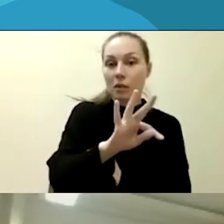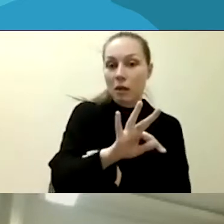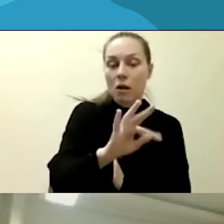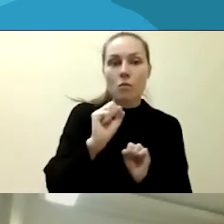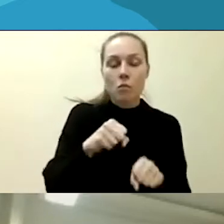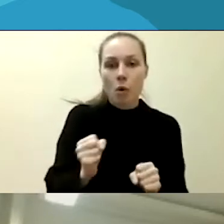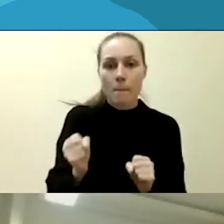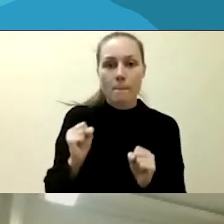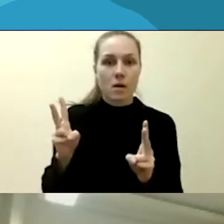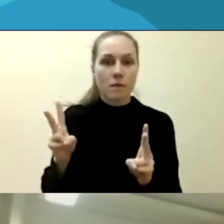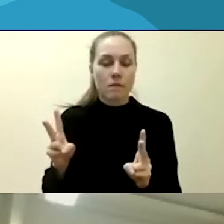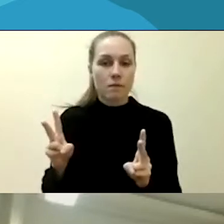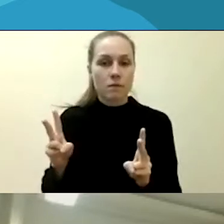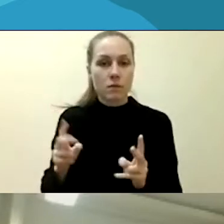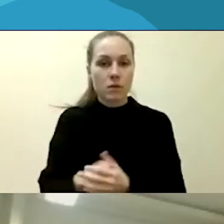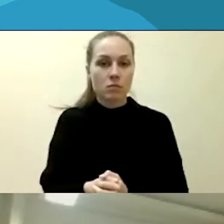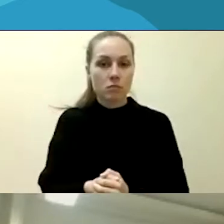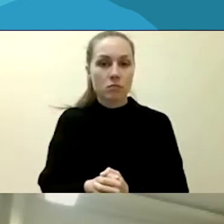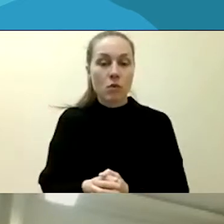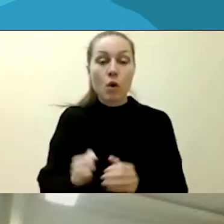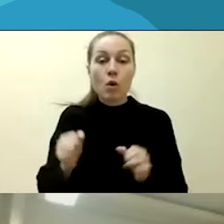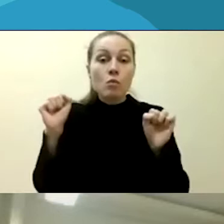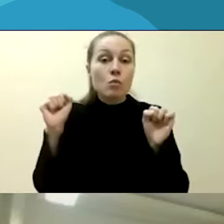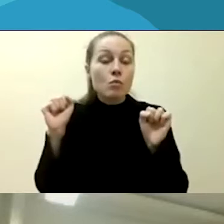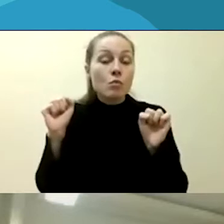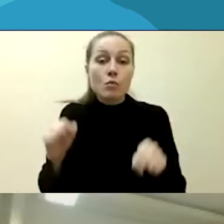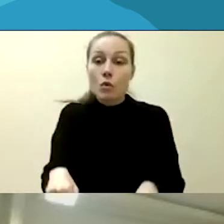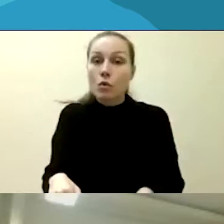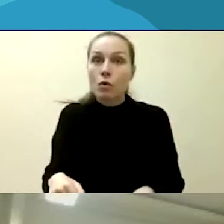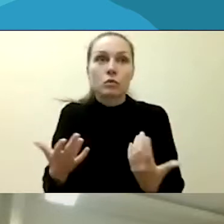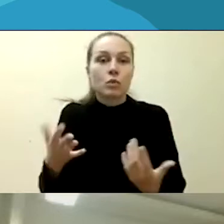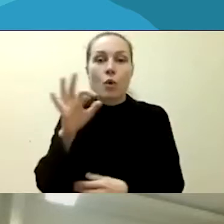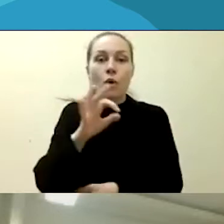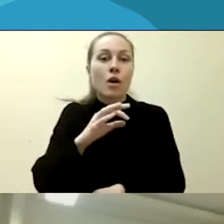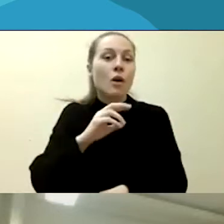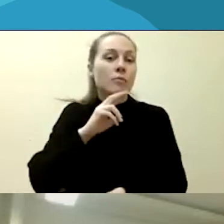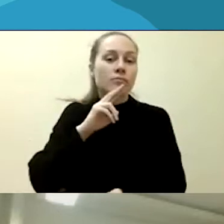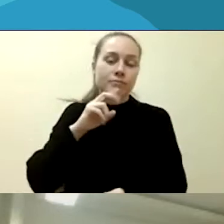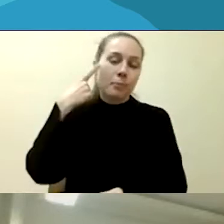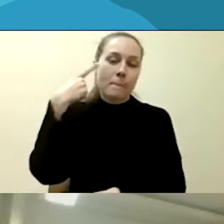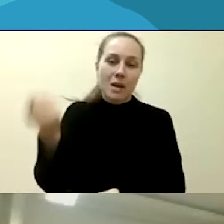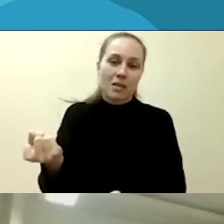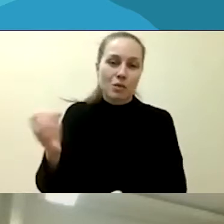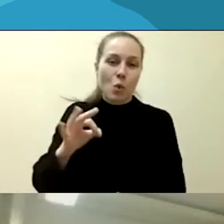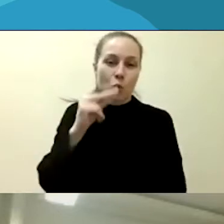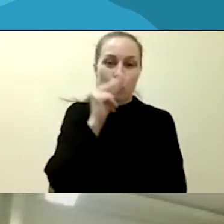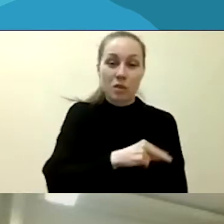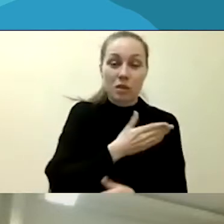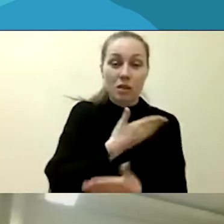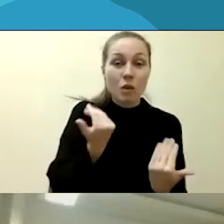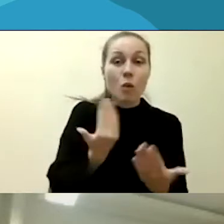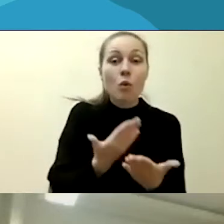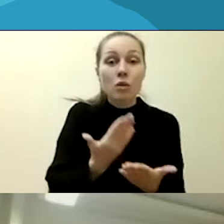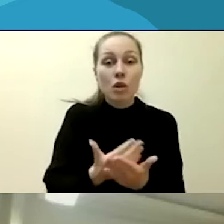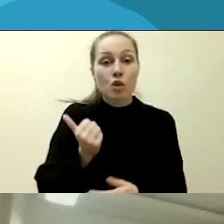not illegal refugee, then you also can't report it, because then